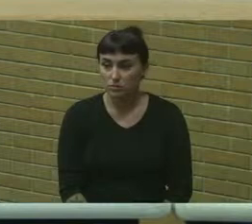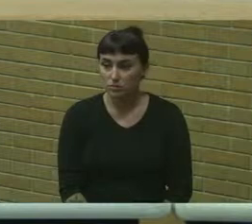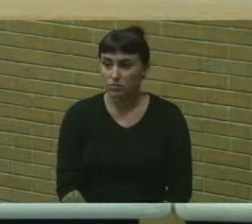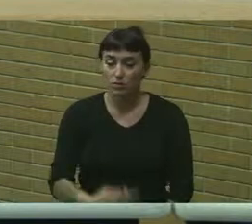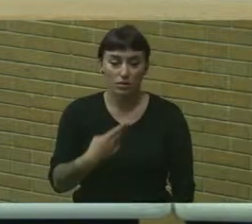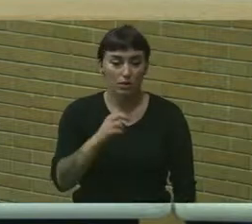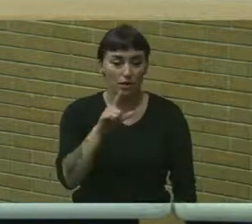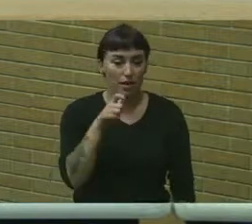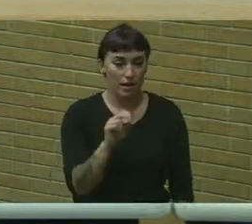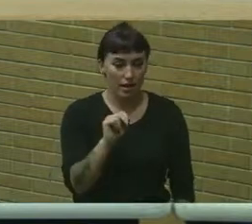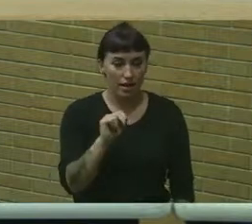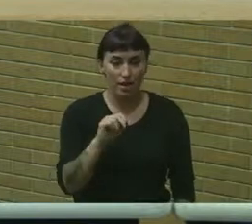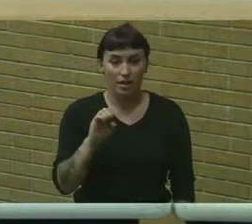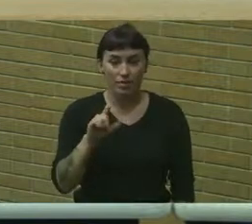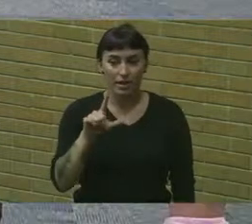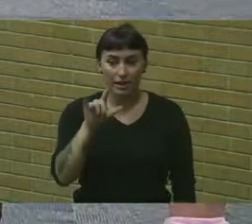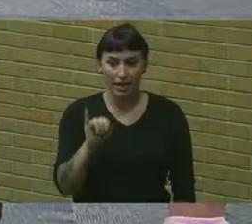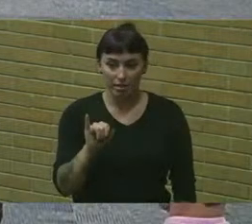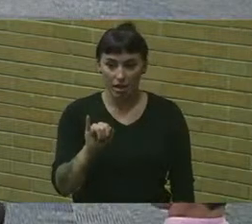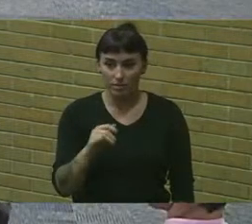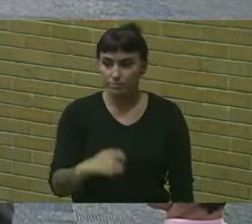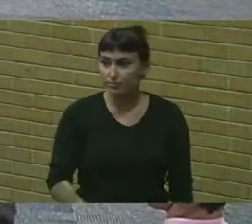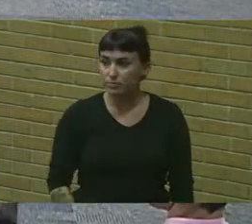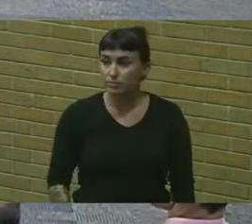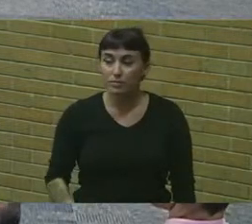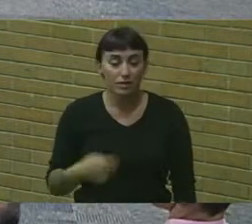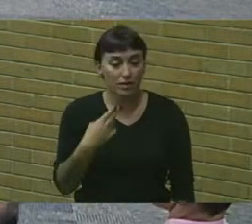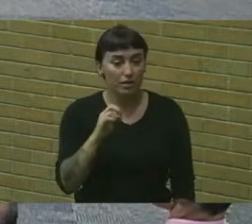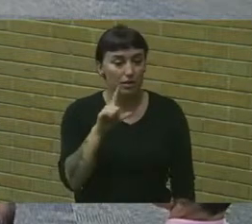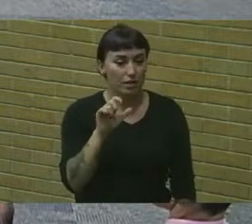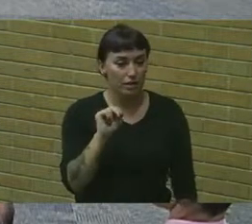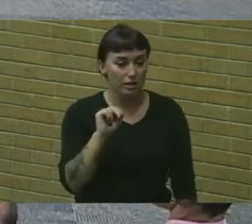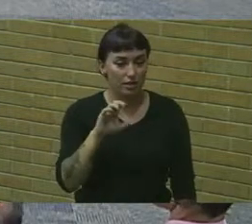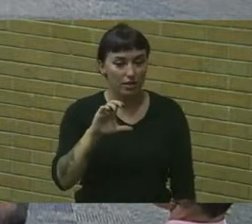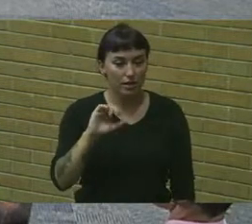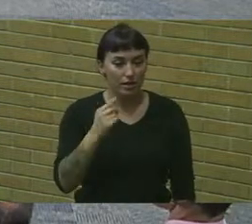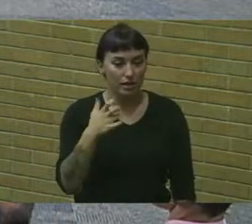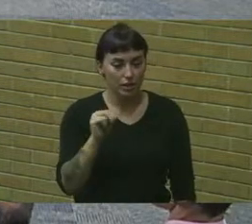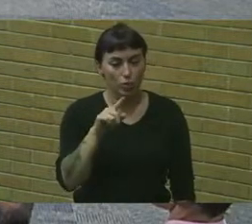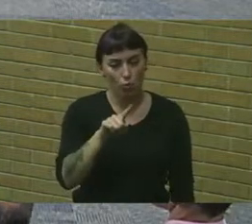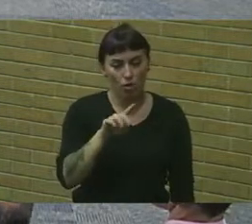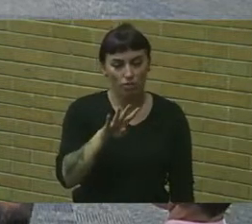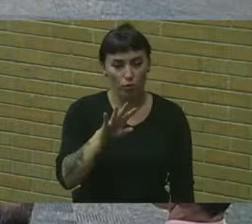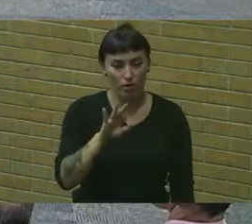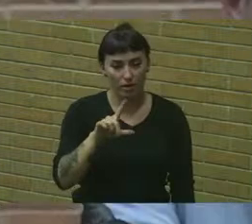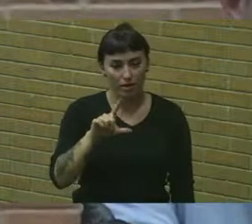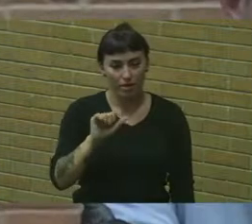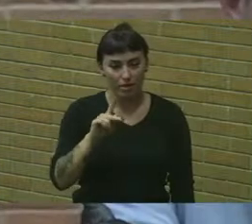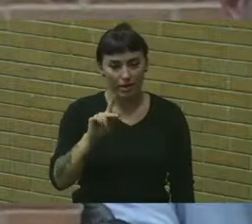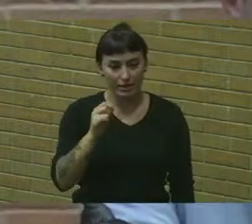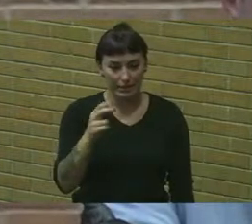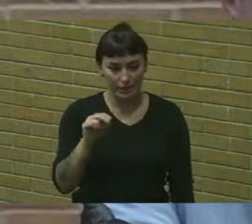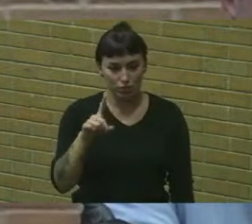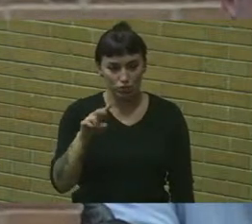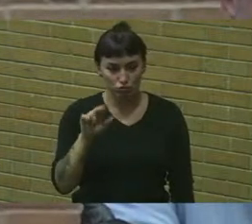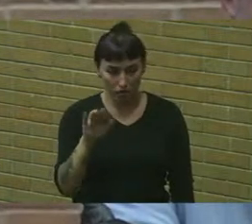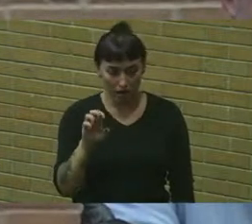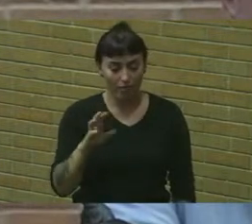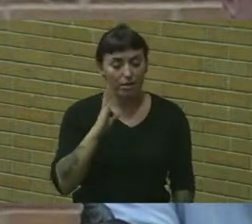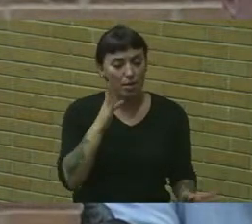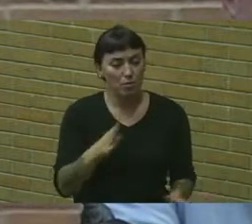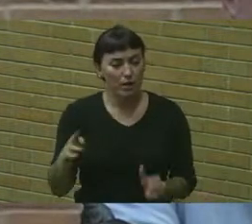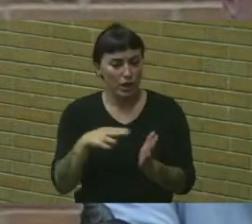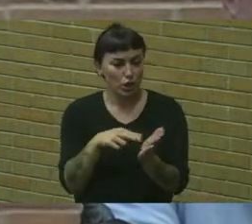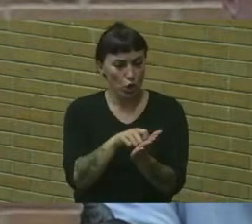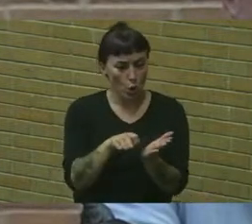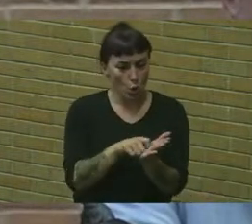Helen, and then Eli Futterman. Hi, I'm Helen Cashton. I live at 149 Lackeen Drive. I prepared notes